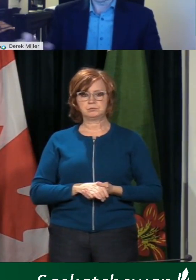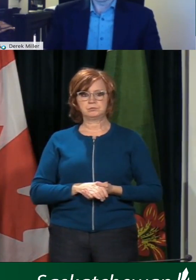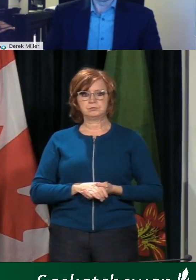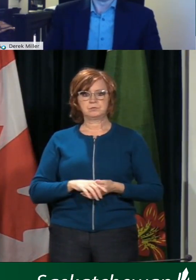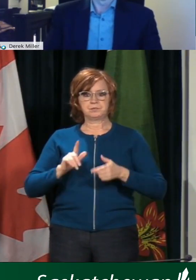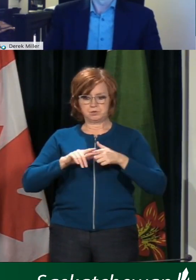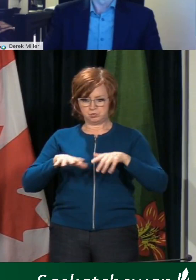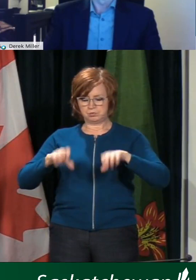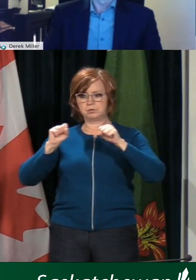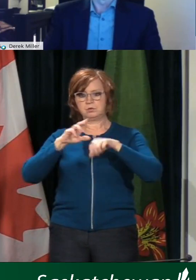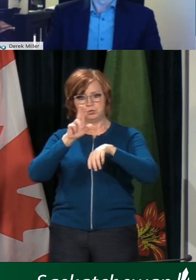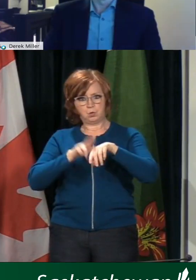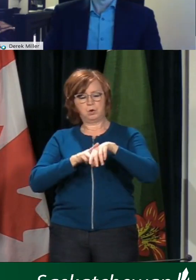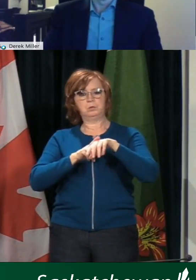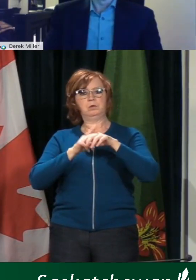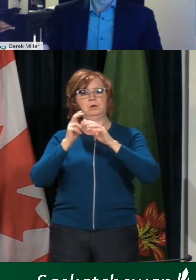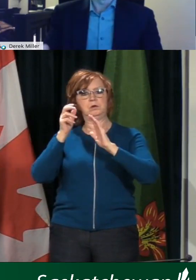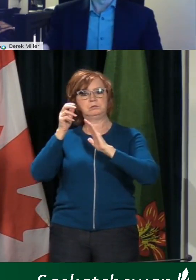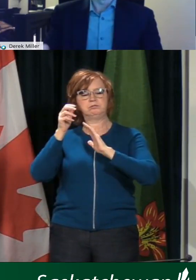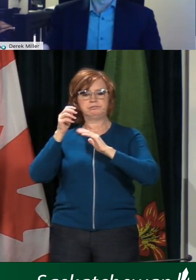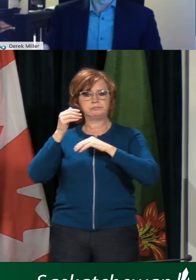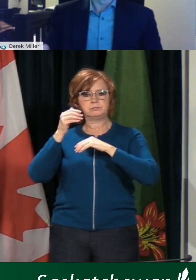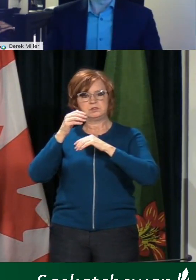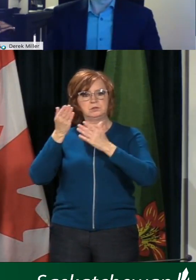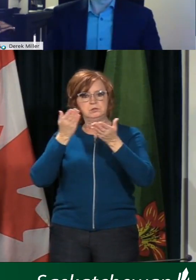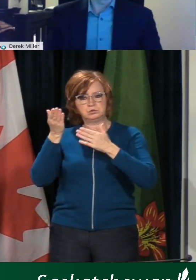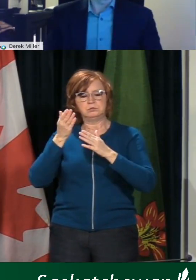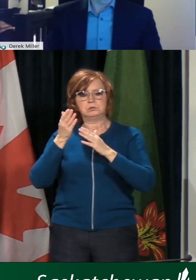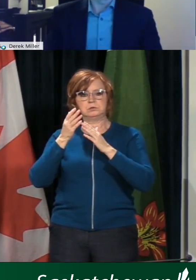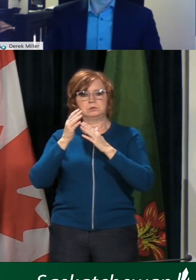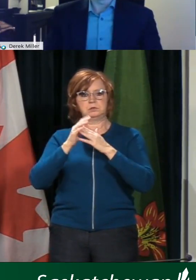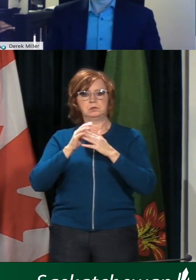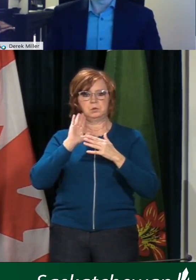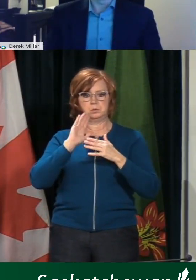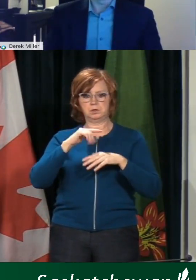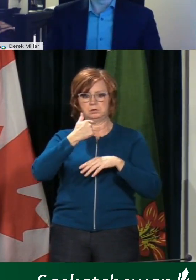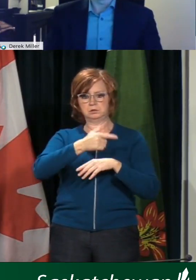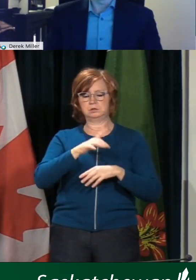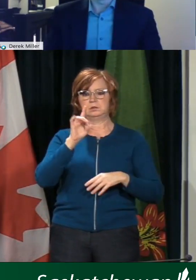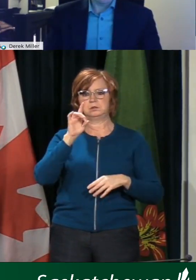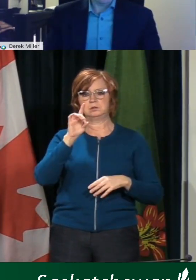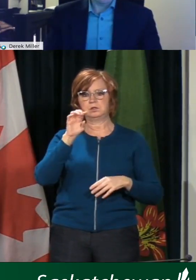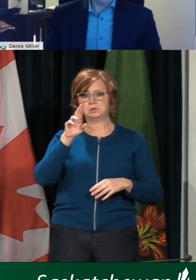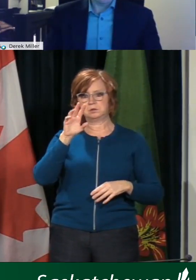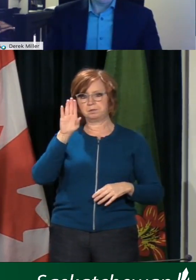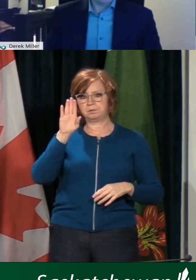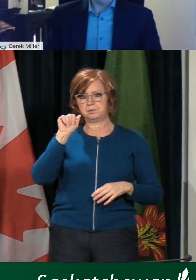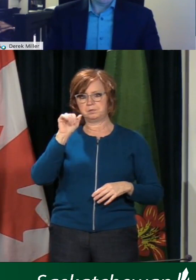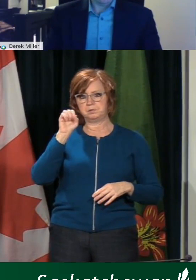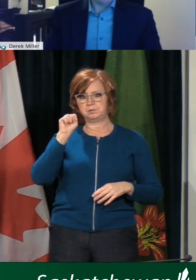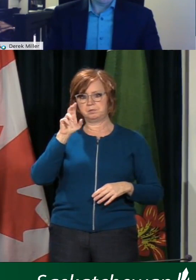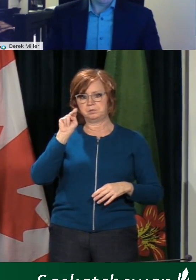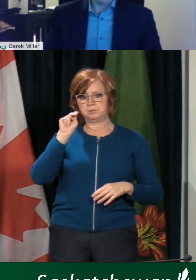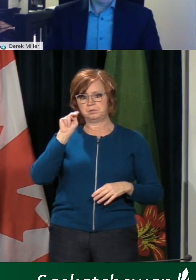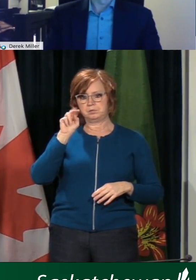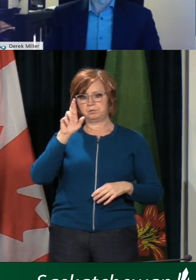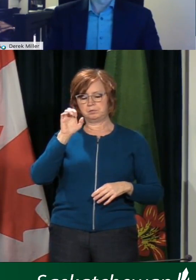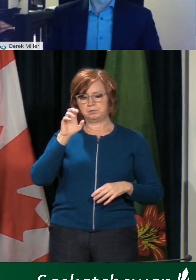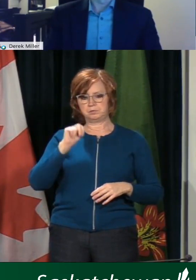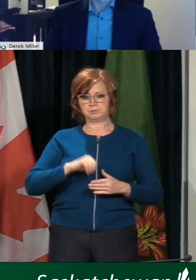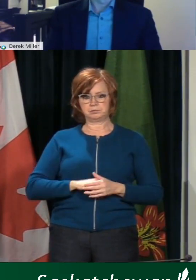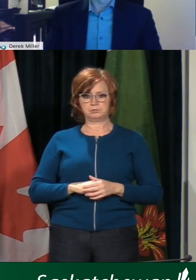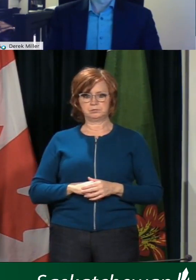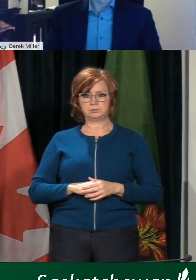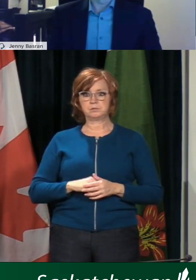services. I'm going to turn it over to Dr. Jenny Basran for the modeling update. Good afternoon,